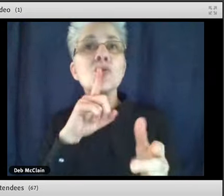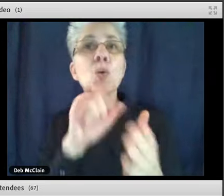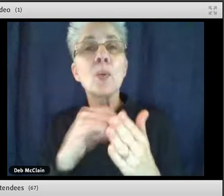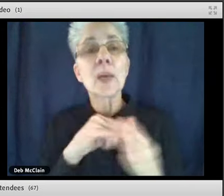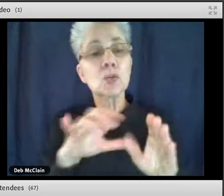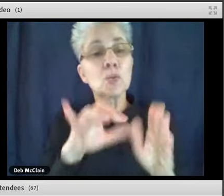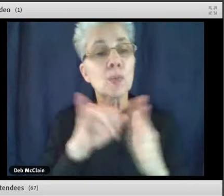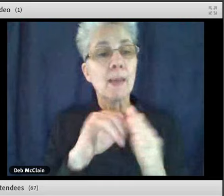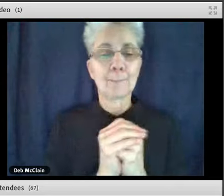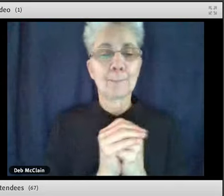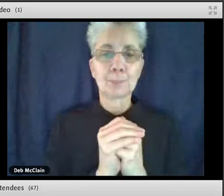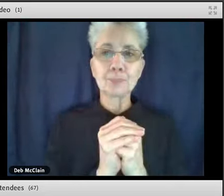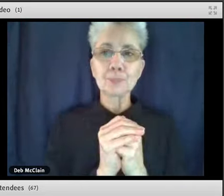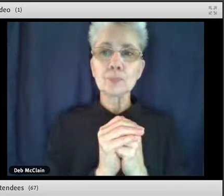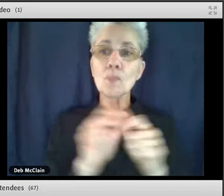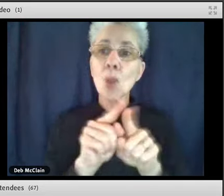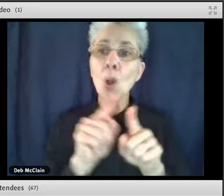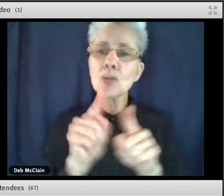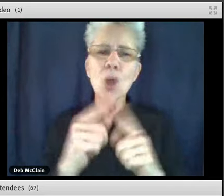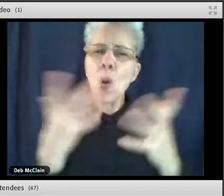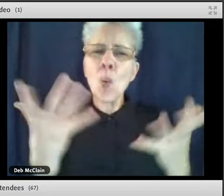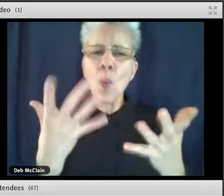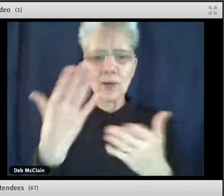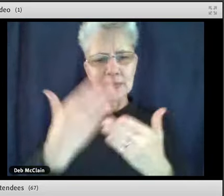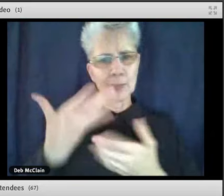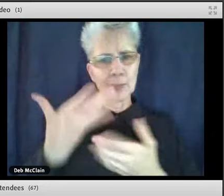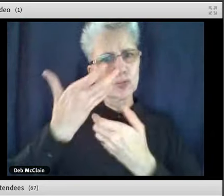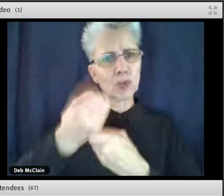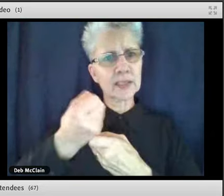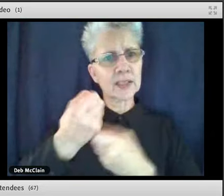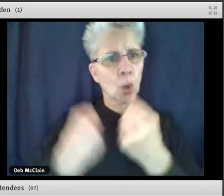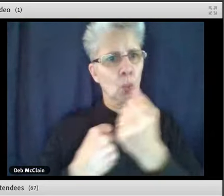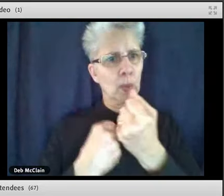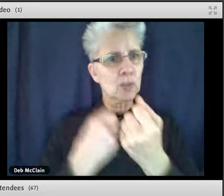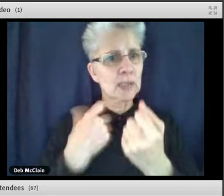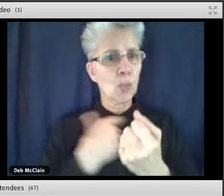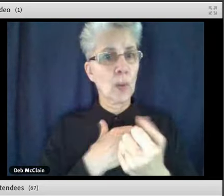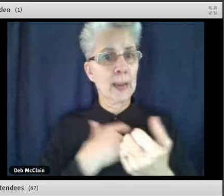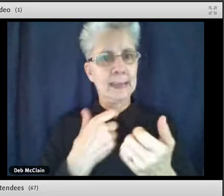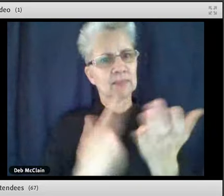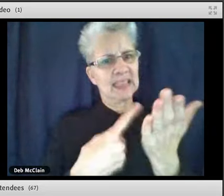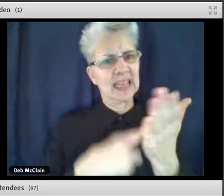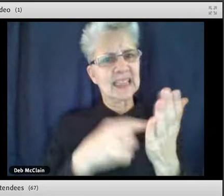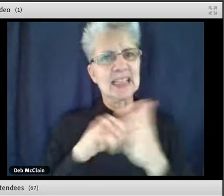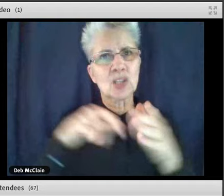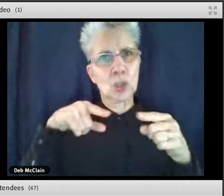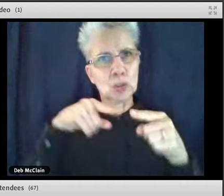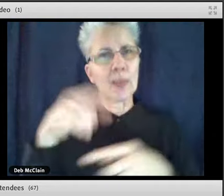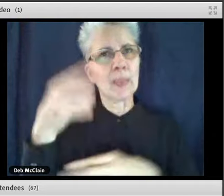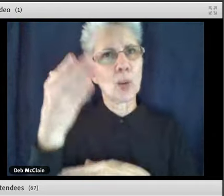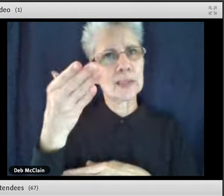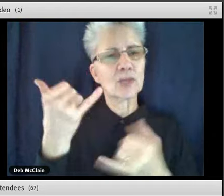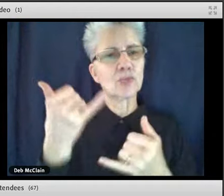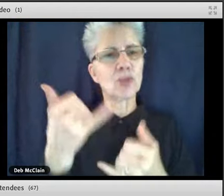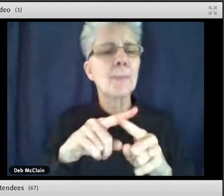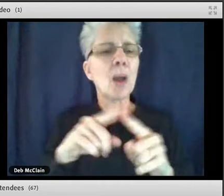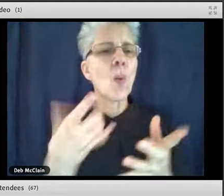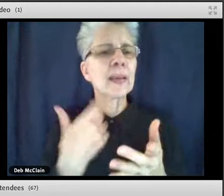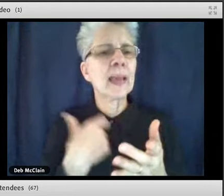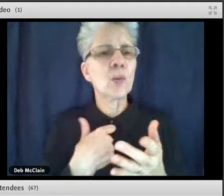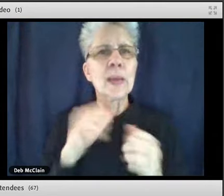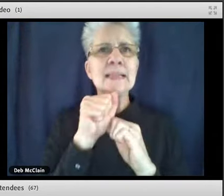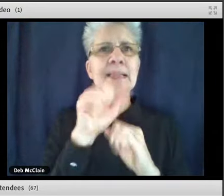And then what are some trusted resources? We're going to cover this kind of throughout the entire presentation. what sources can we send our patrons to